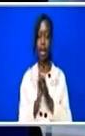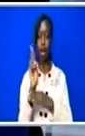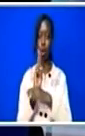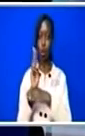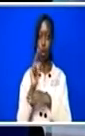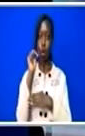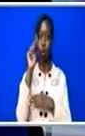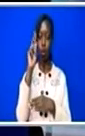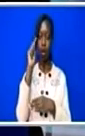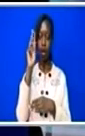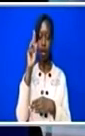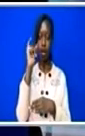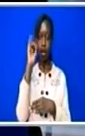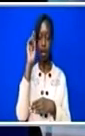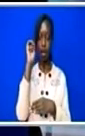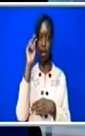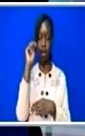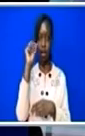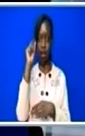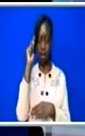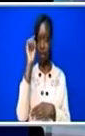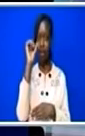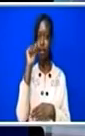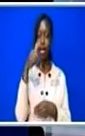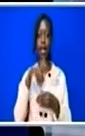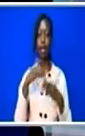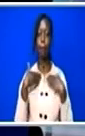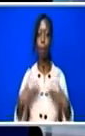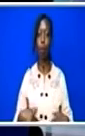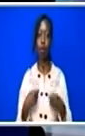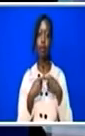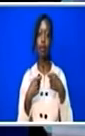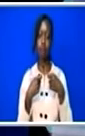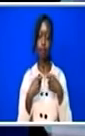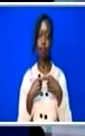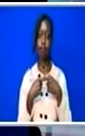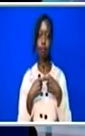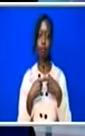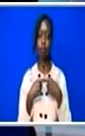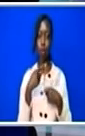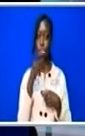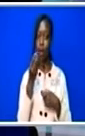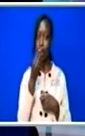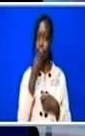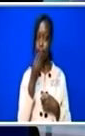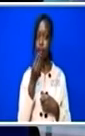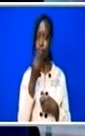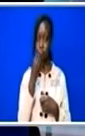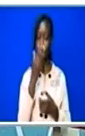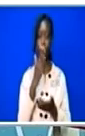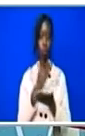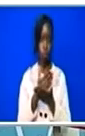assimilate nutrients in the body cells. All right. Yes. So what you eat food. Yes. The food